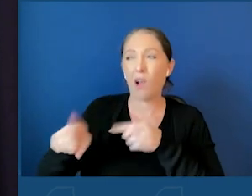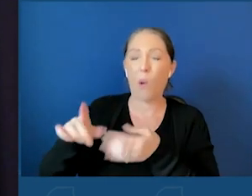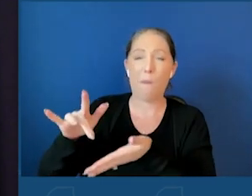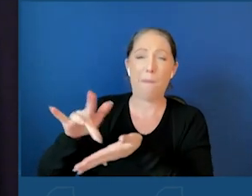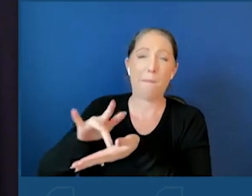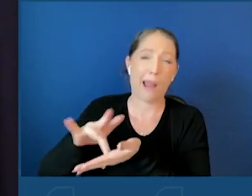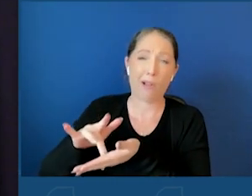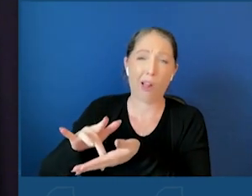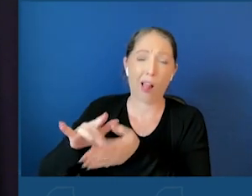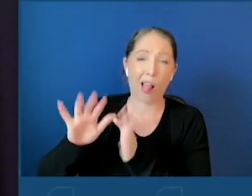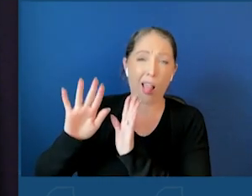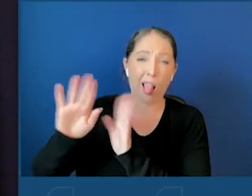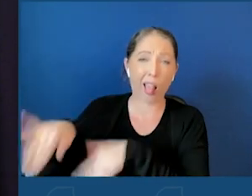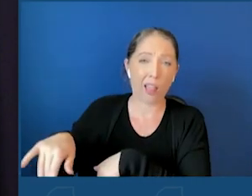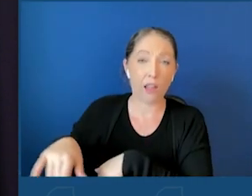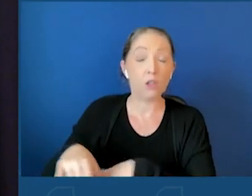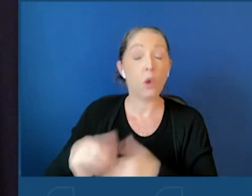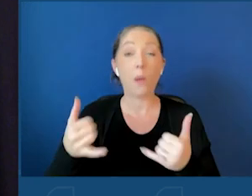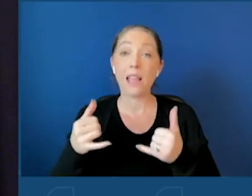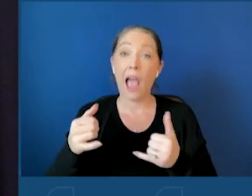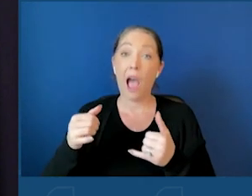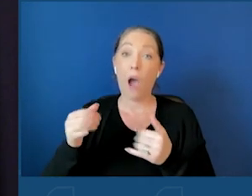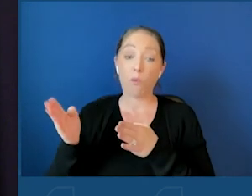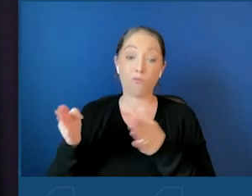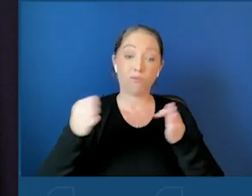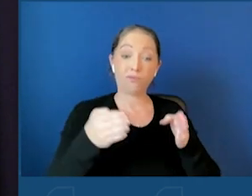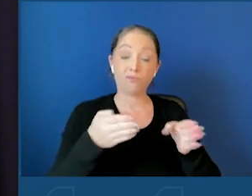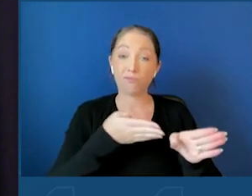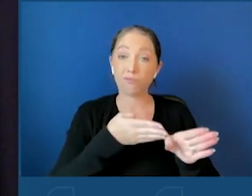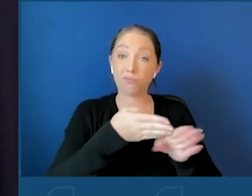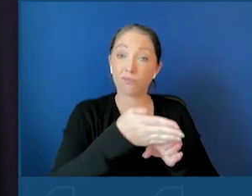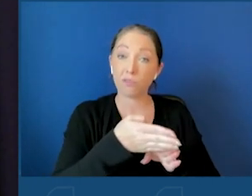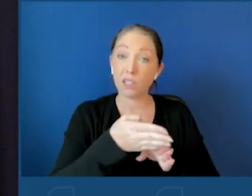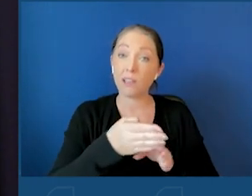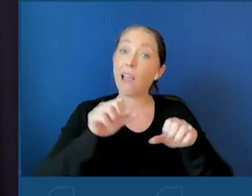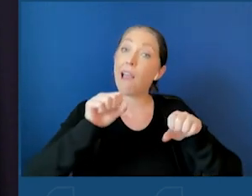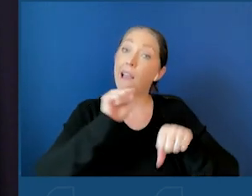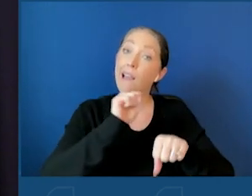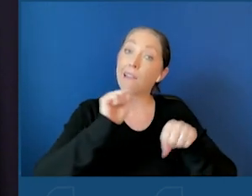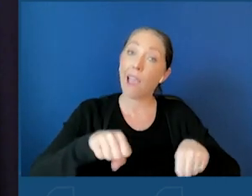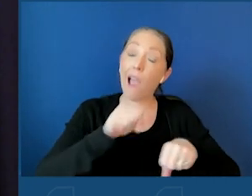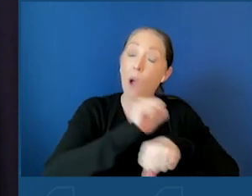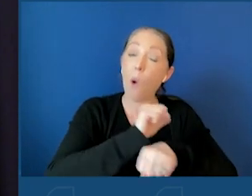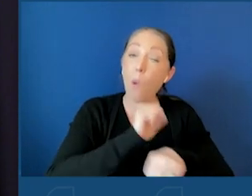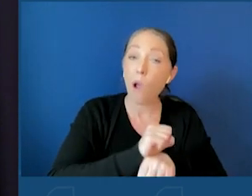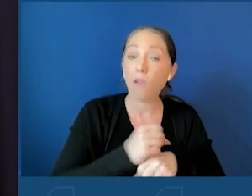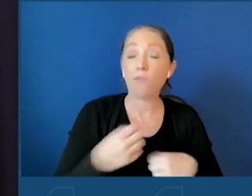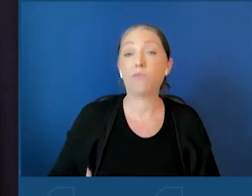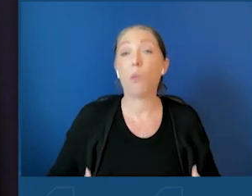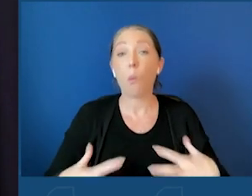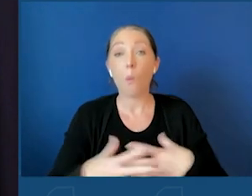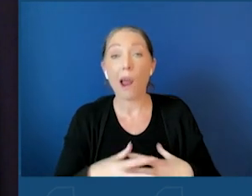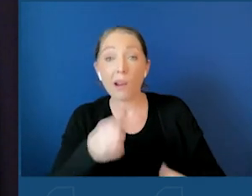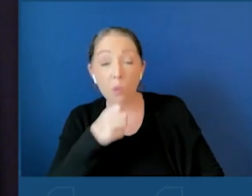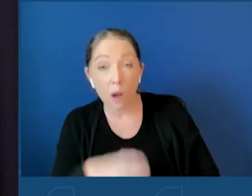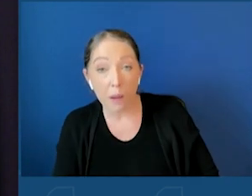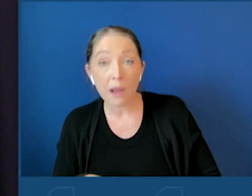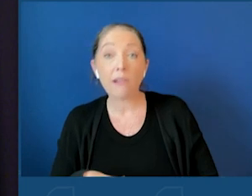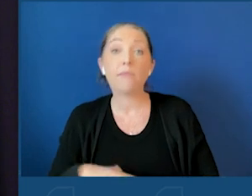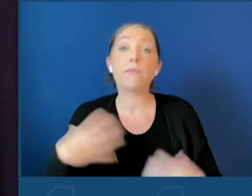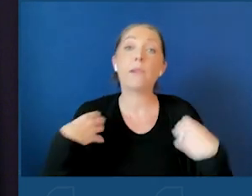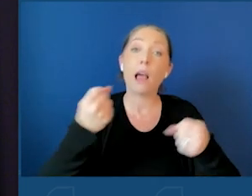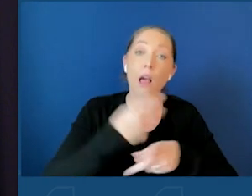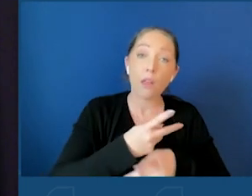now here's another pathway that you can work in healthcare around pregnant women and with their babies. And for a lot of us as doulas, we also cross over as